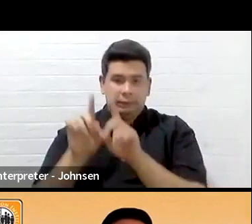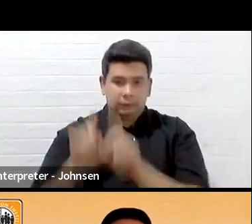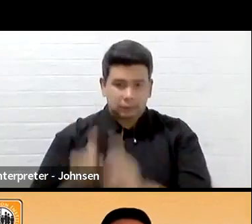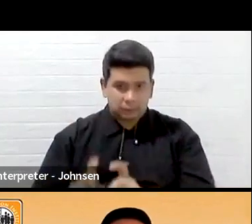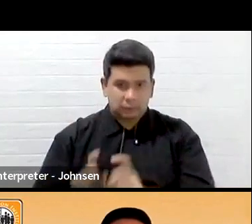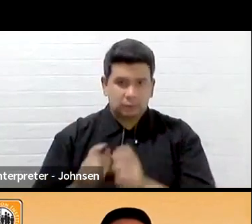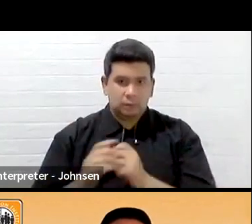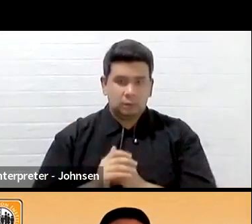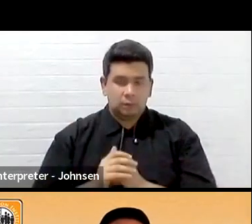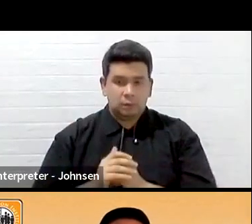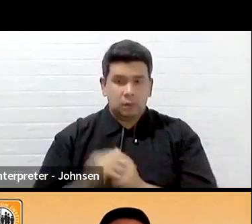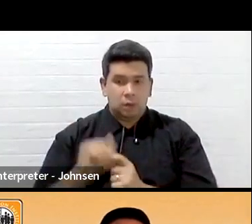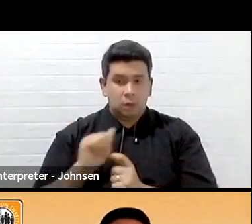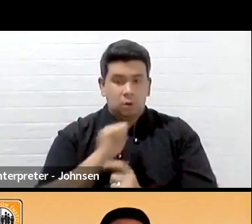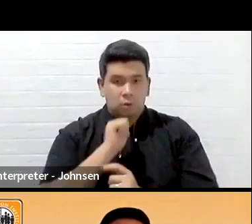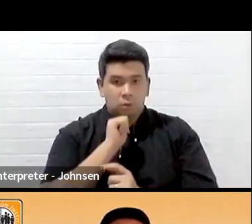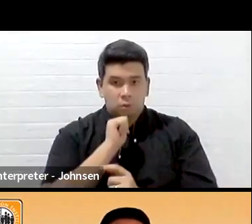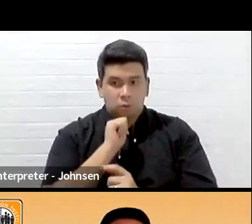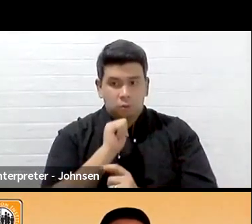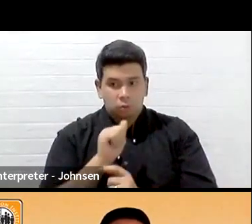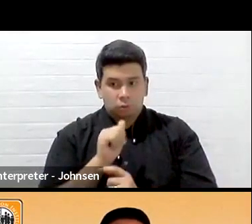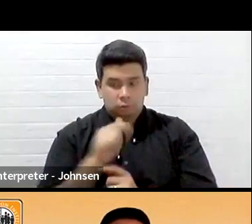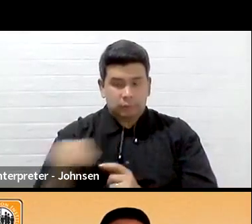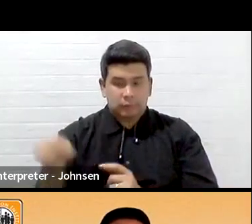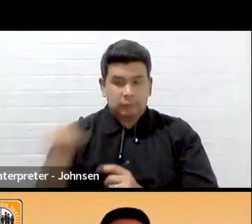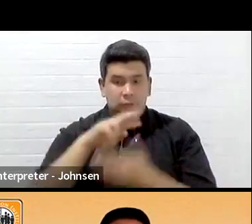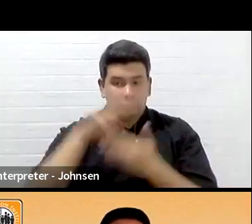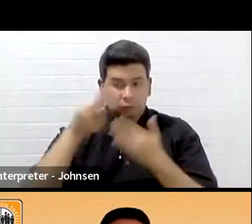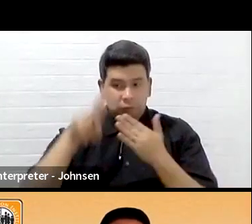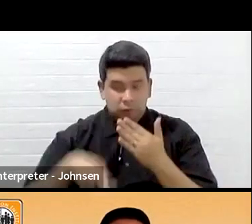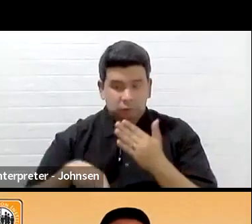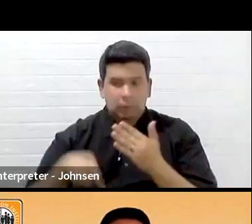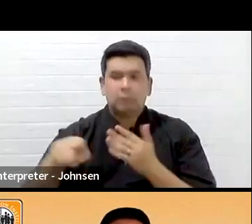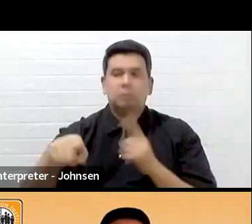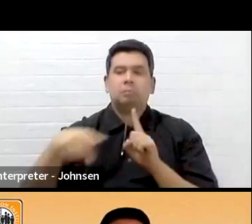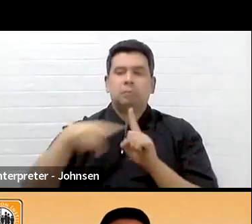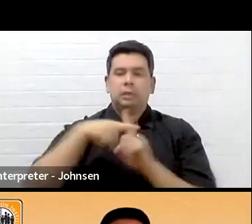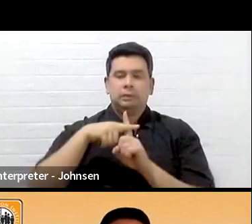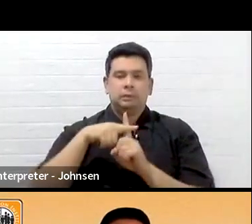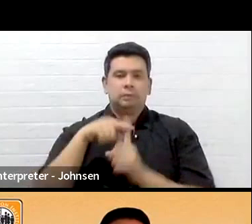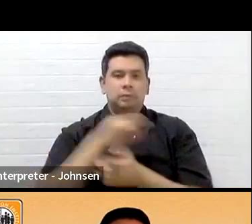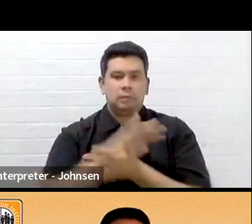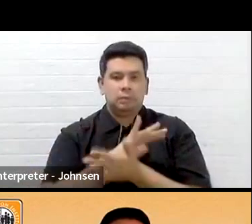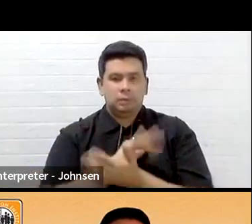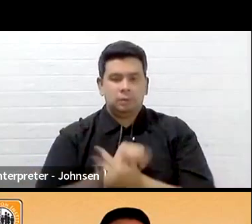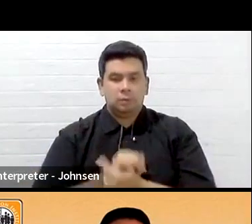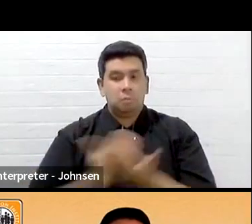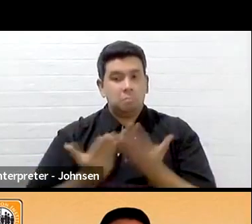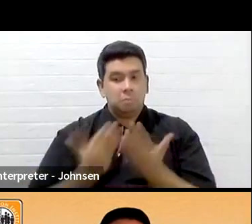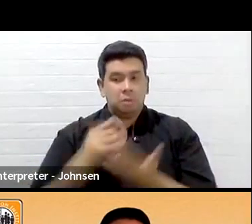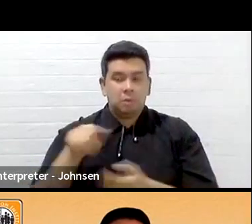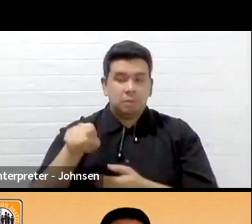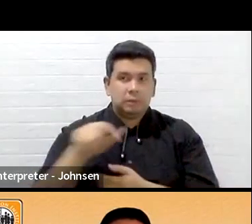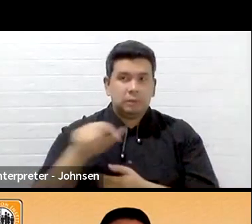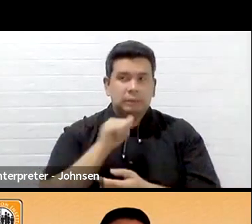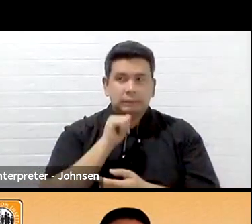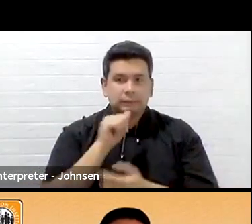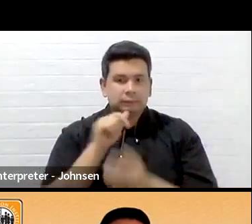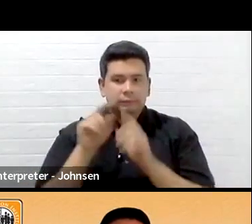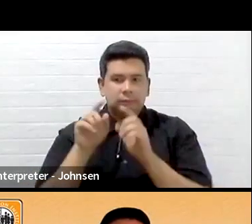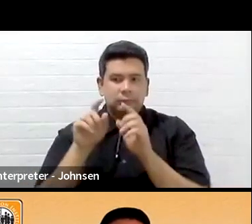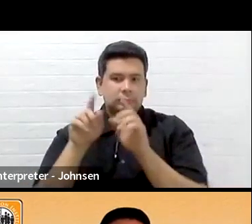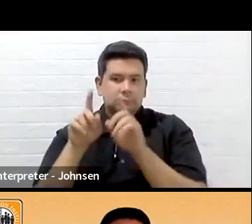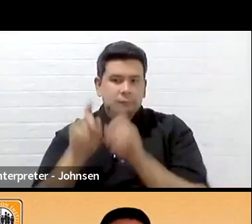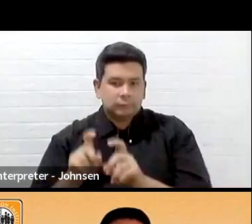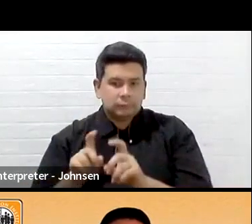come out positive in the COVID test, no? Or maybe they were not able to do a COVID test because they did